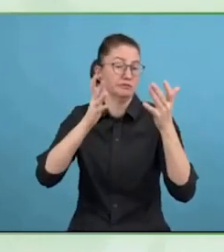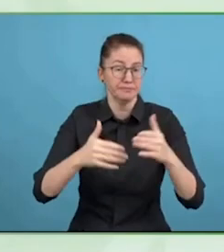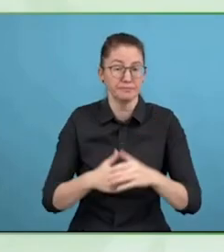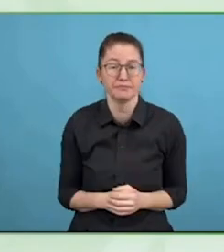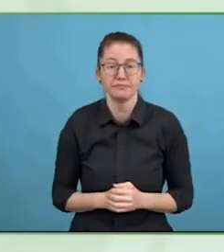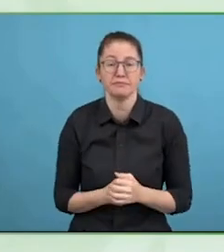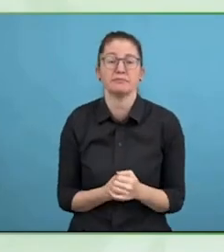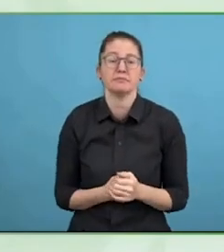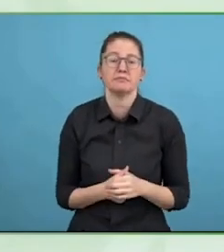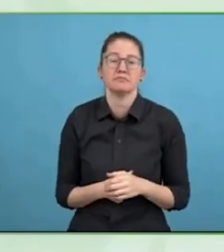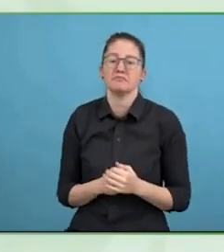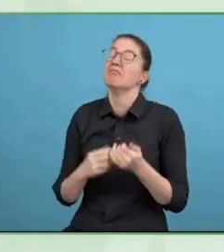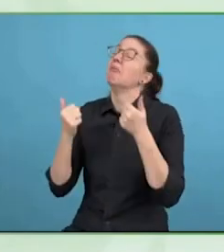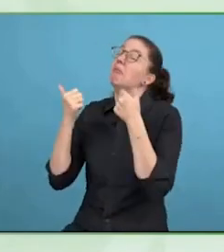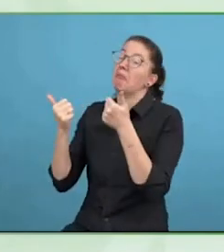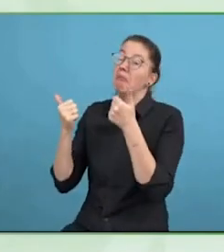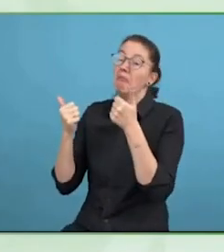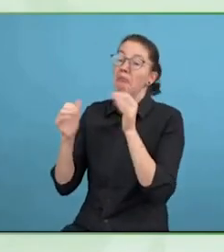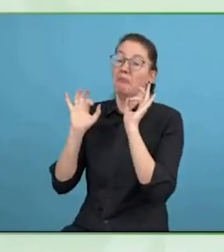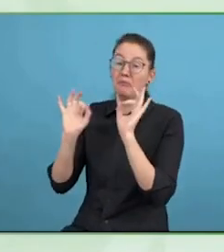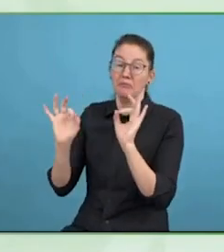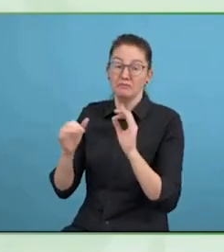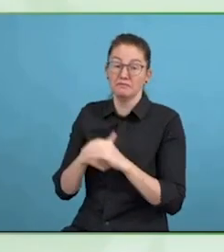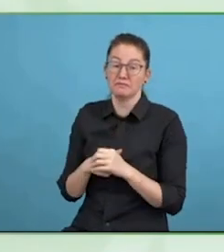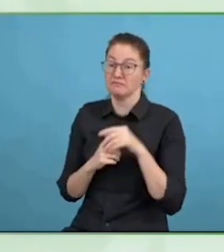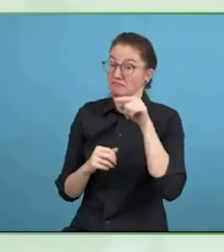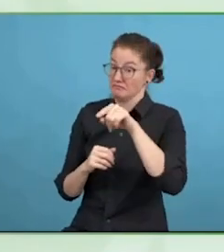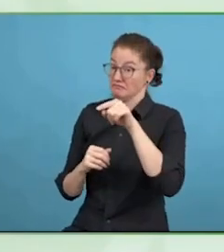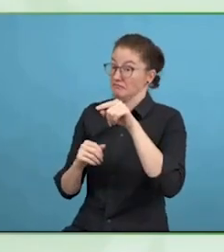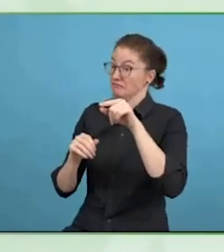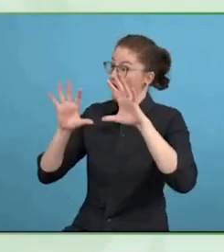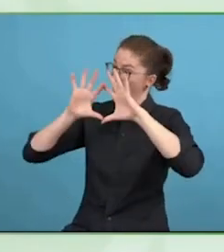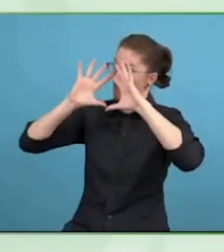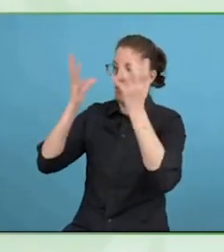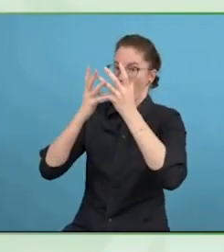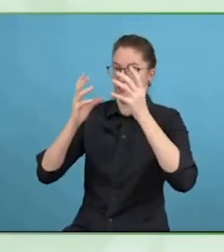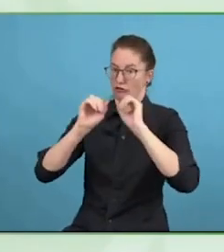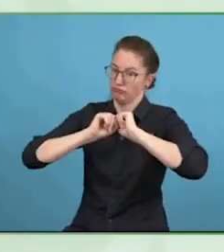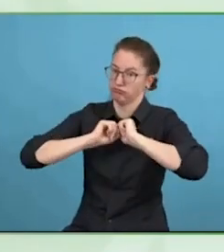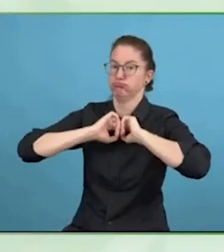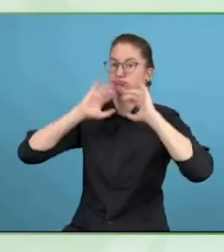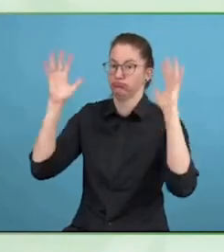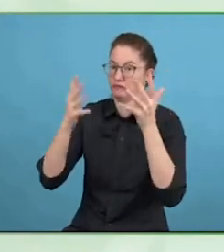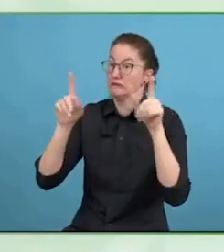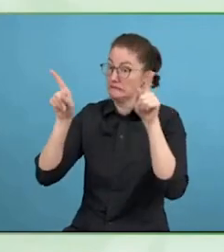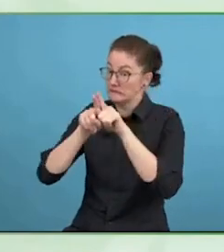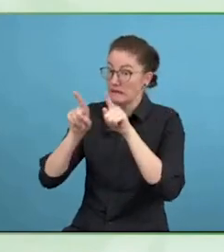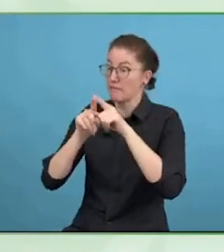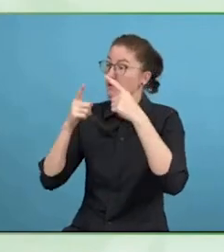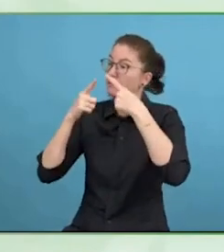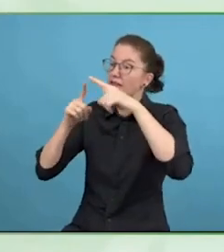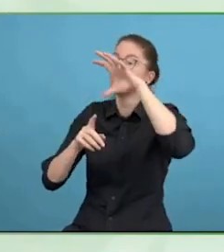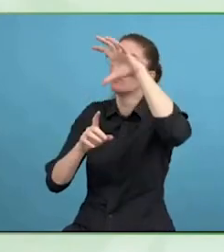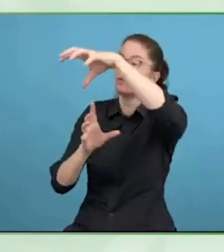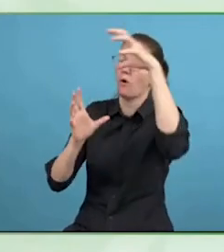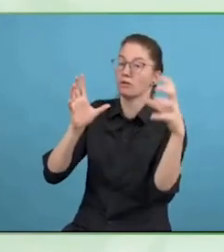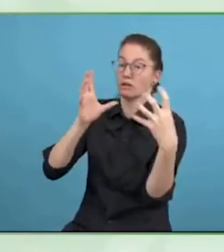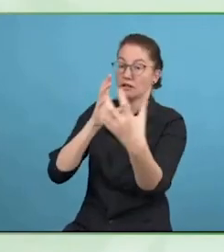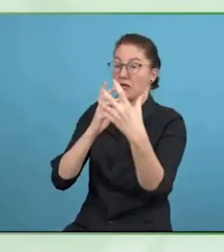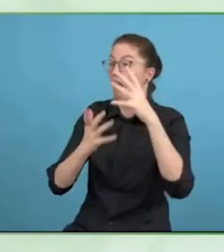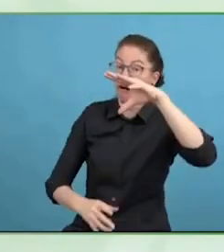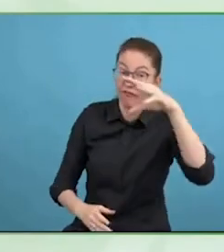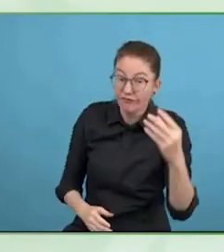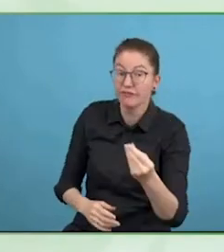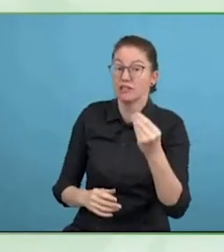Is there room for this type of cultural elements as well? Diversity in cultures, is that built into the